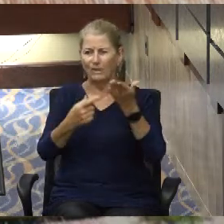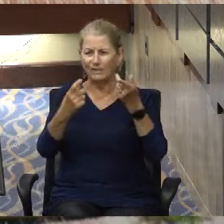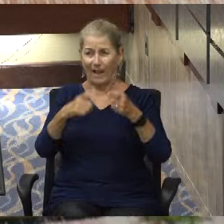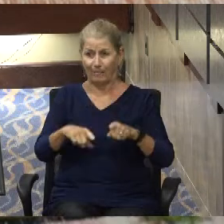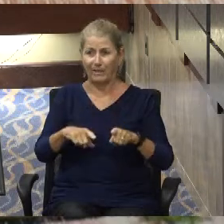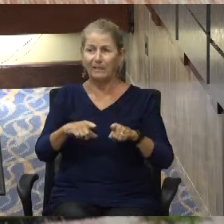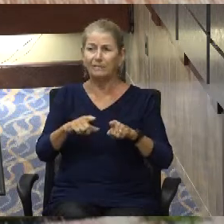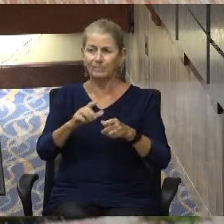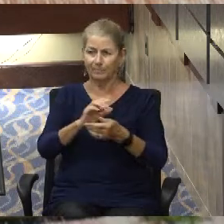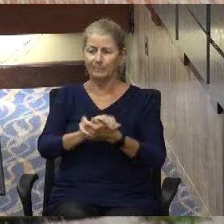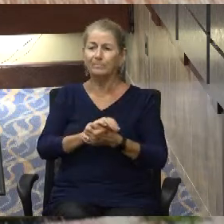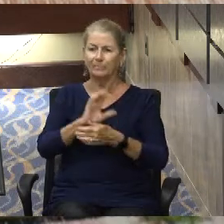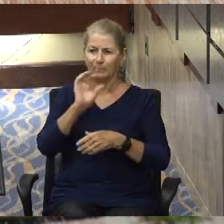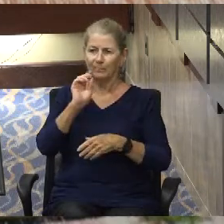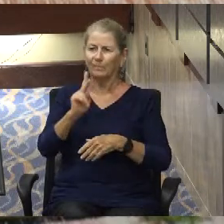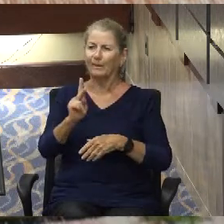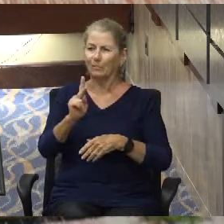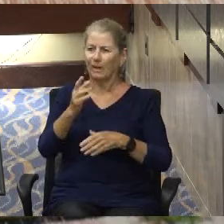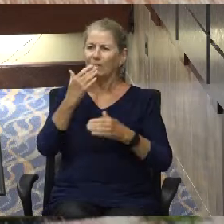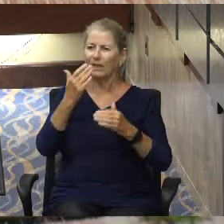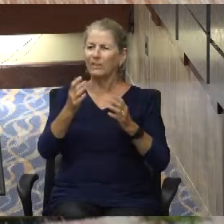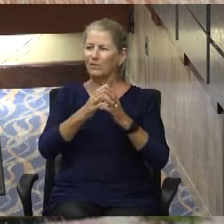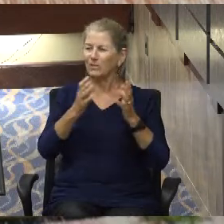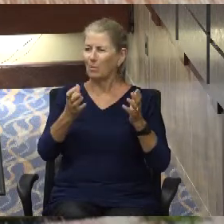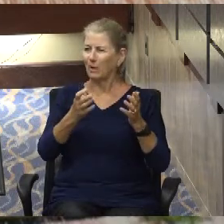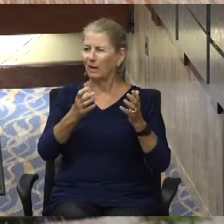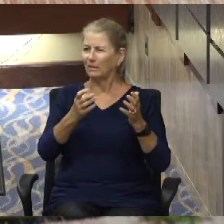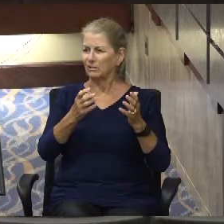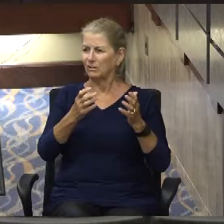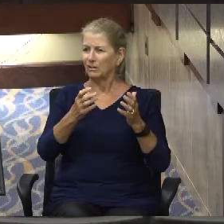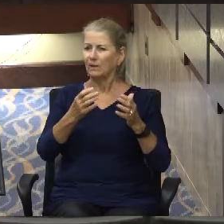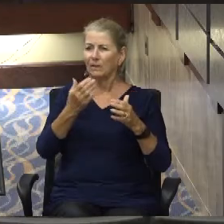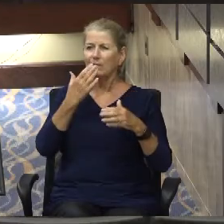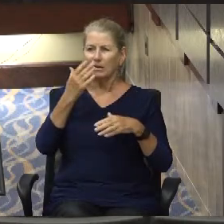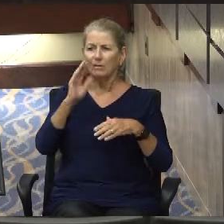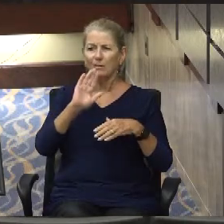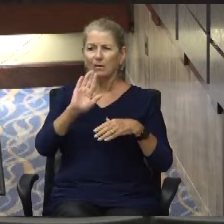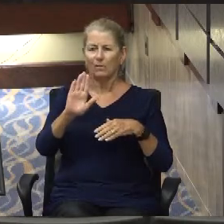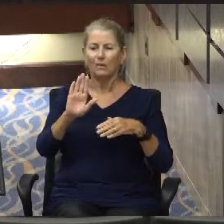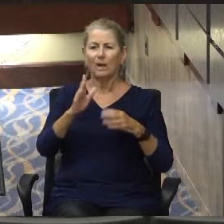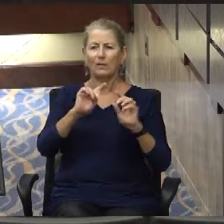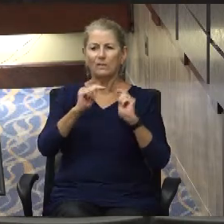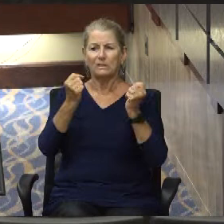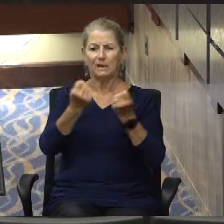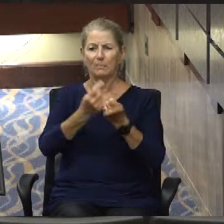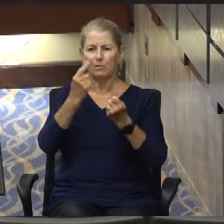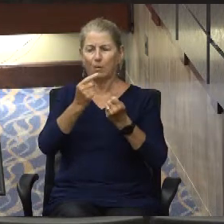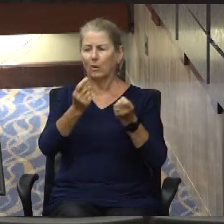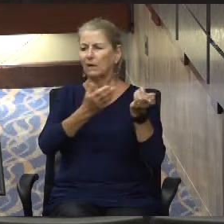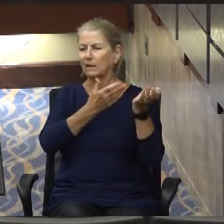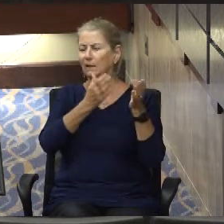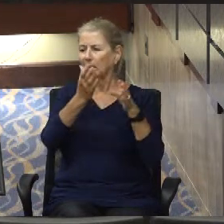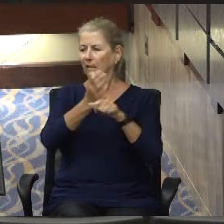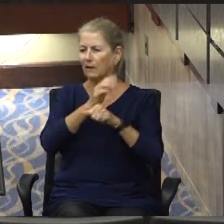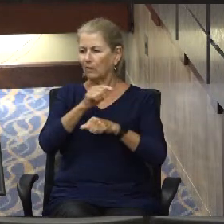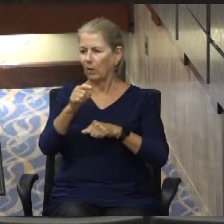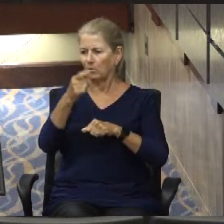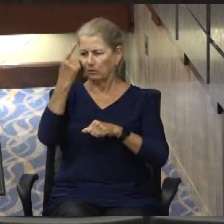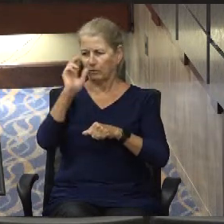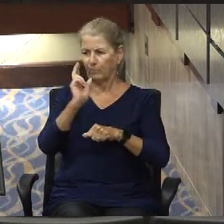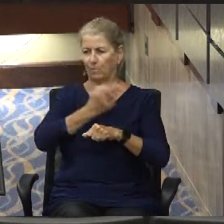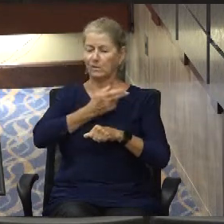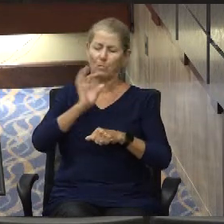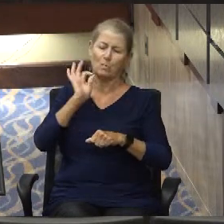scope? So, Yes. okay, thank you so much. Thank you to Monica and her team for getting these for us. Great. Yeah, it's a cool way to look